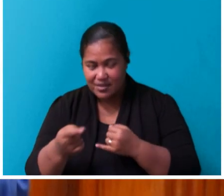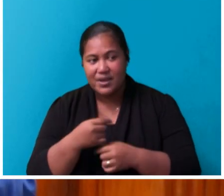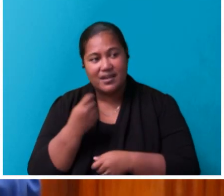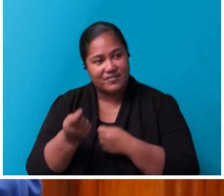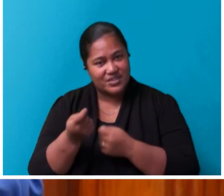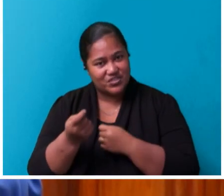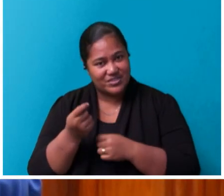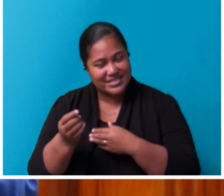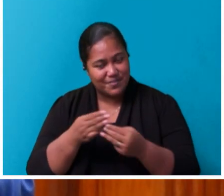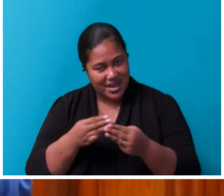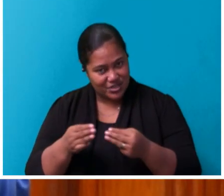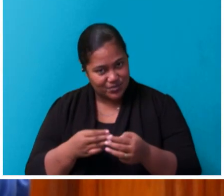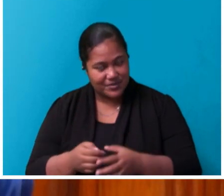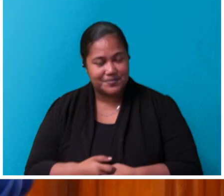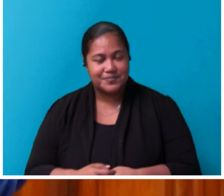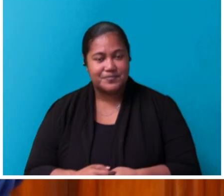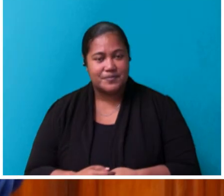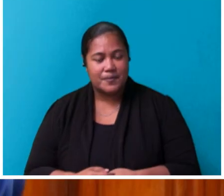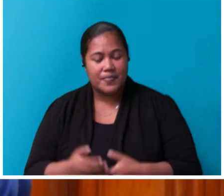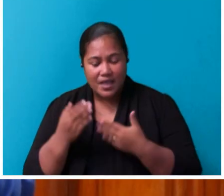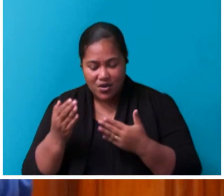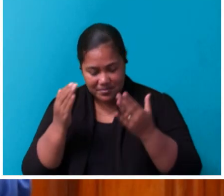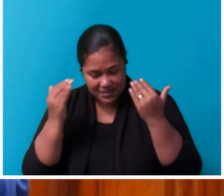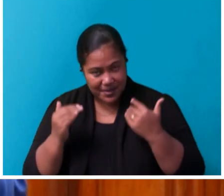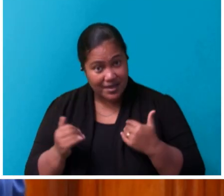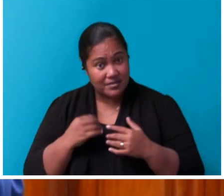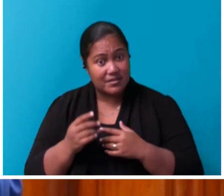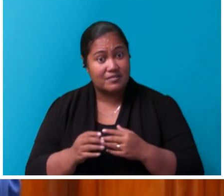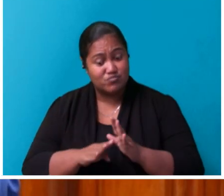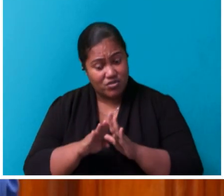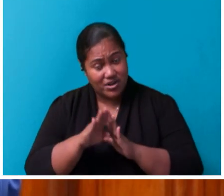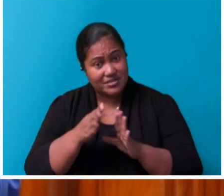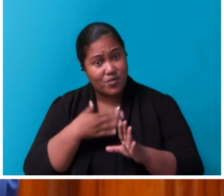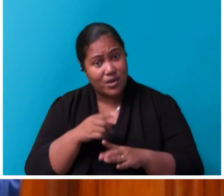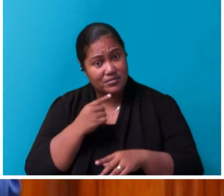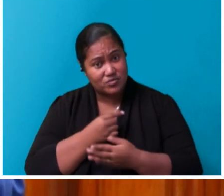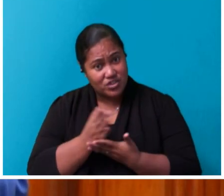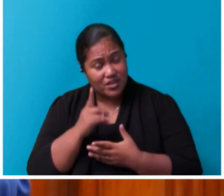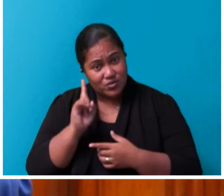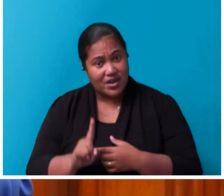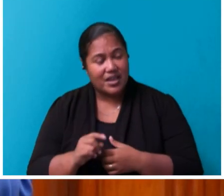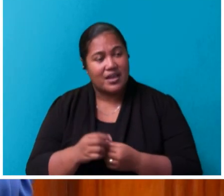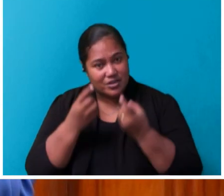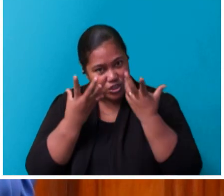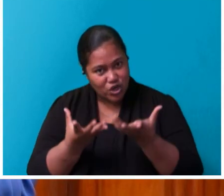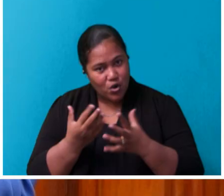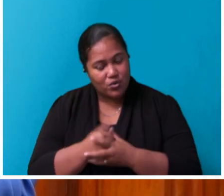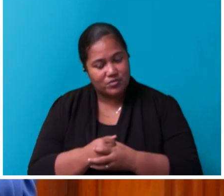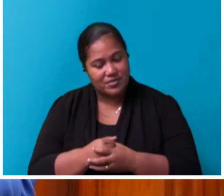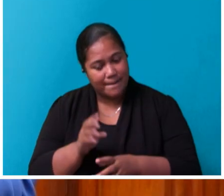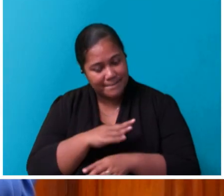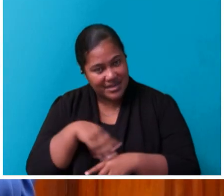fisheries management. Honorable Speaker, the progress outlined today demonstrates the Ministry of Fisheries' unwavering